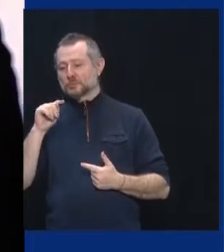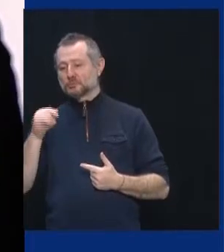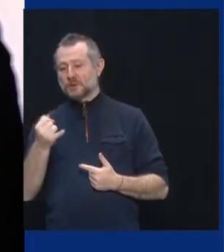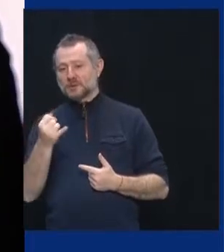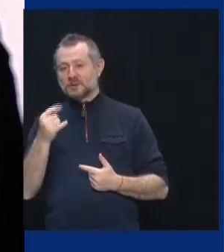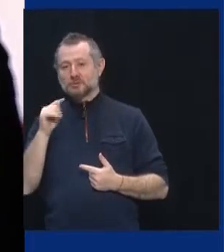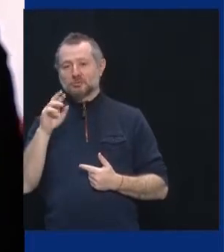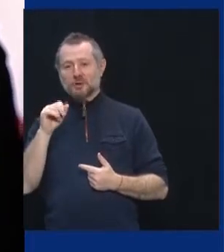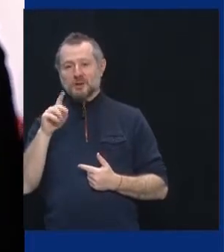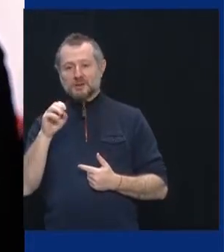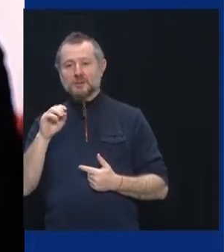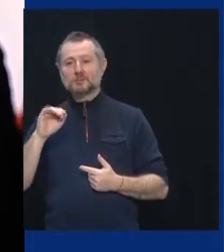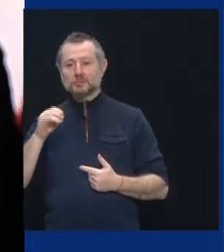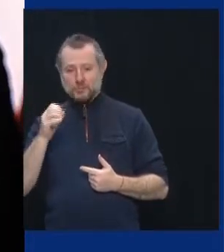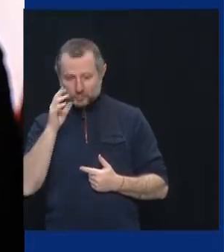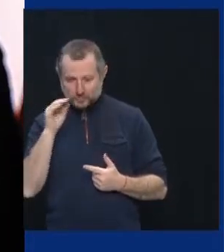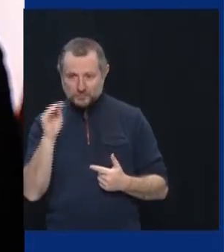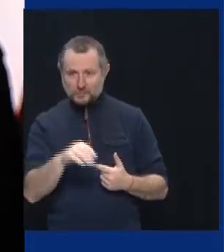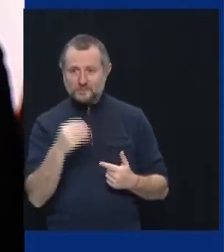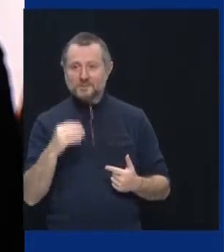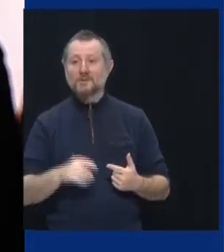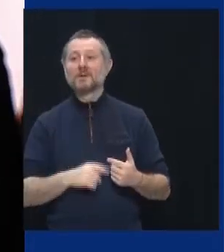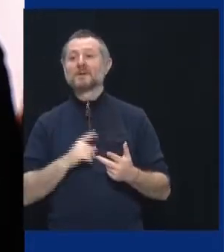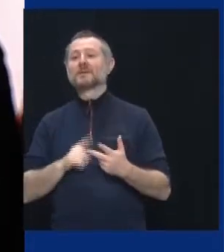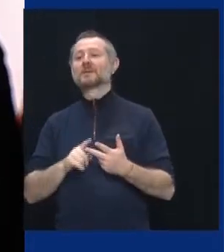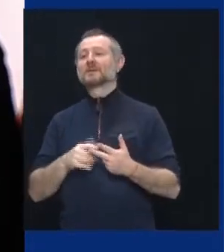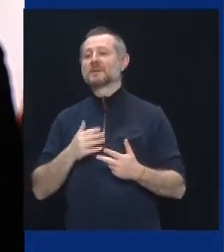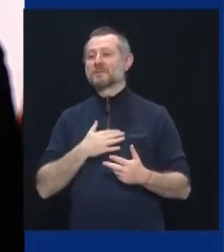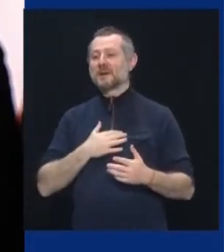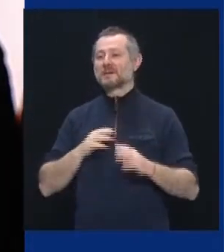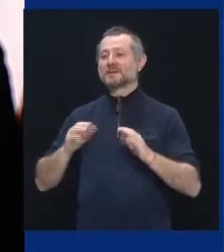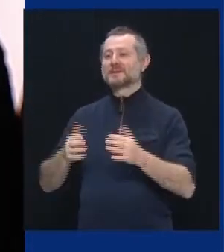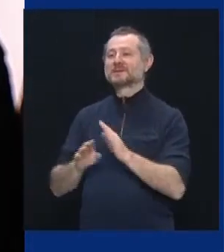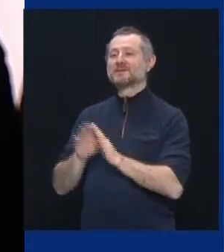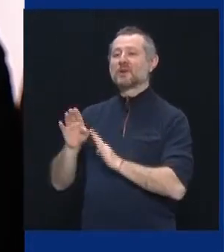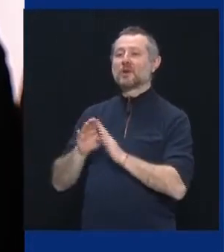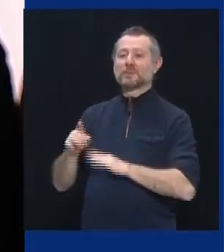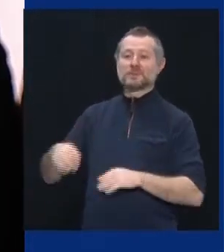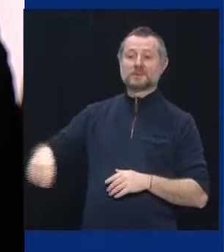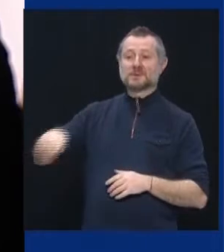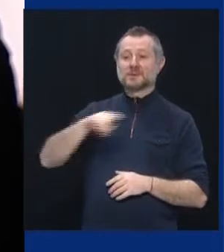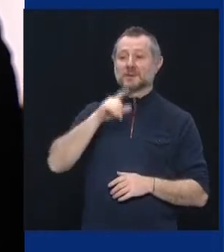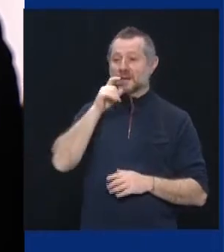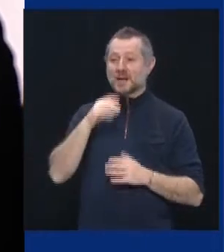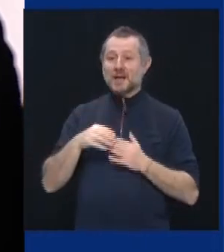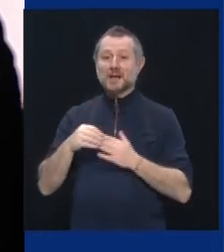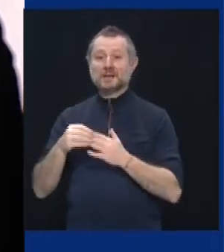doing this with a team of developers, with a lead developer who's African American,